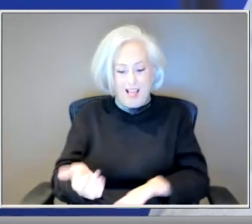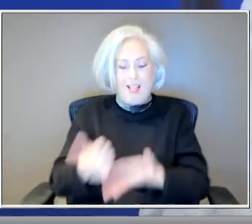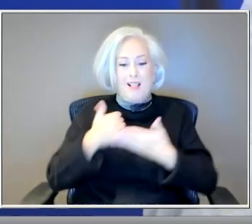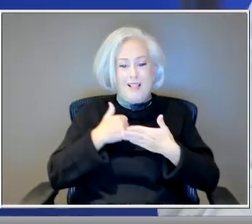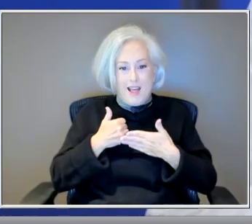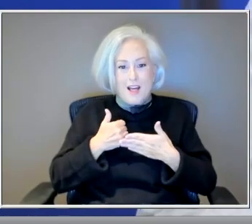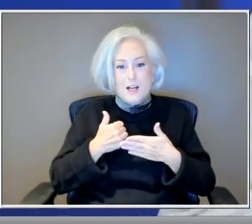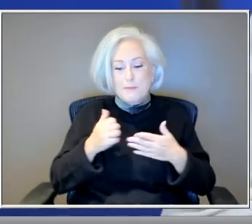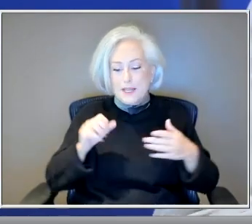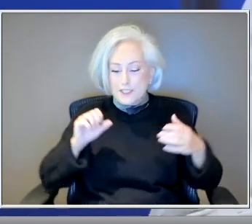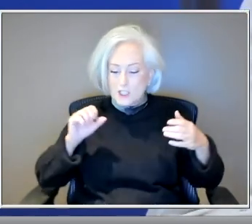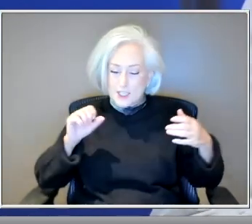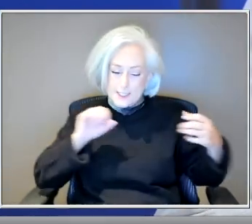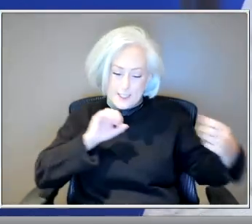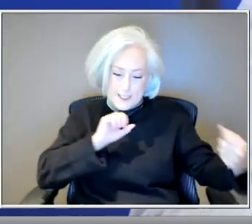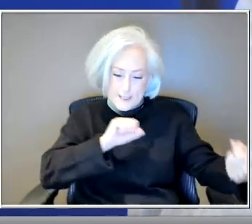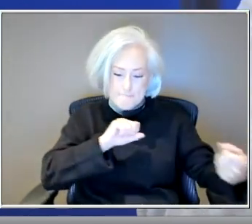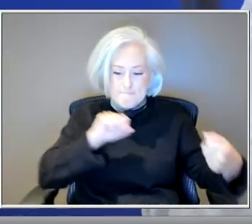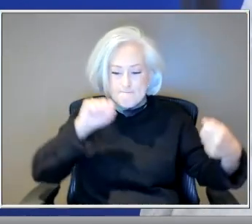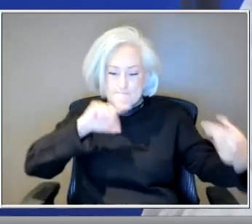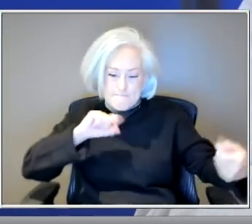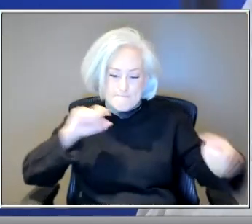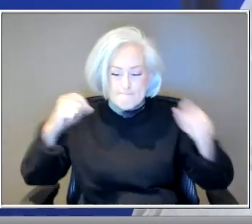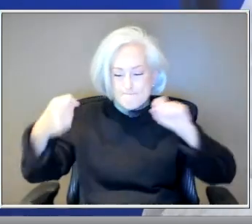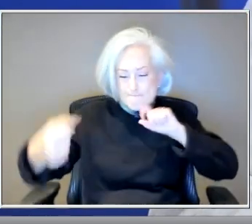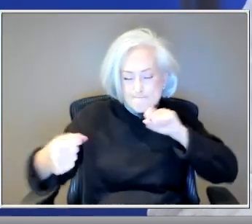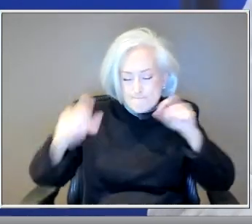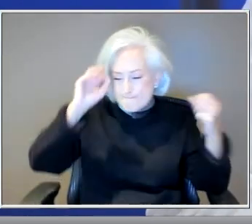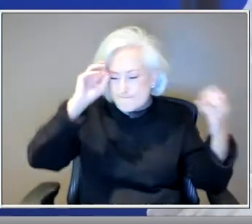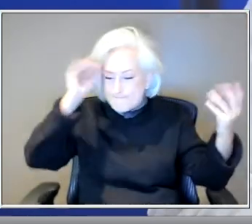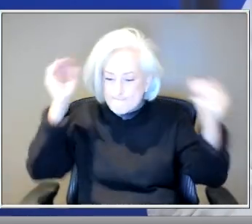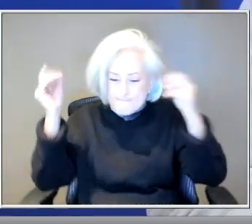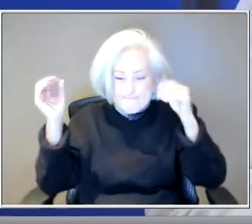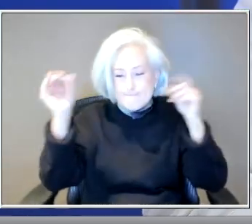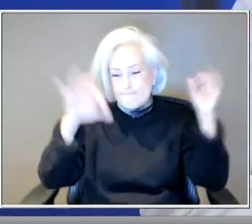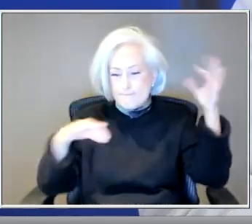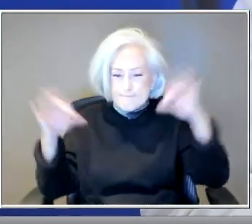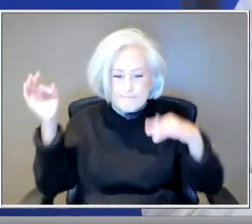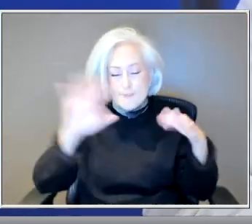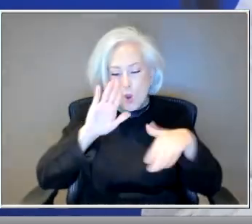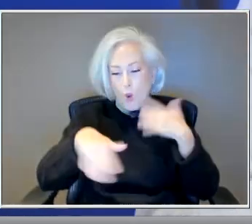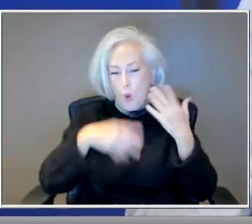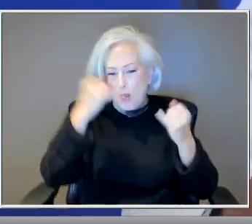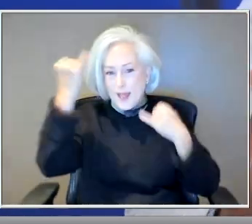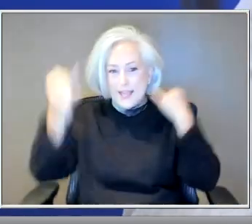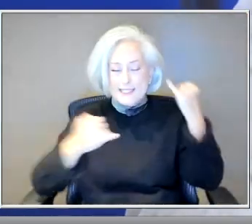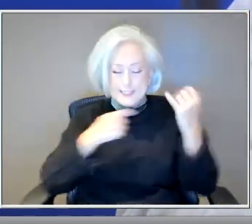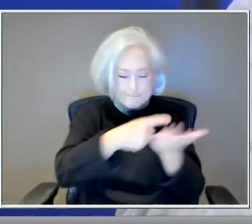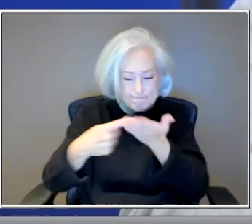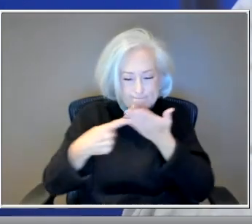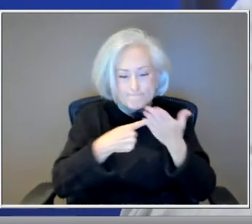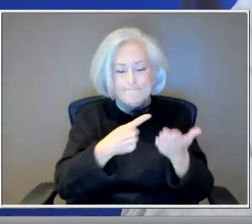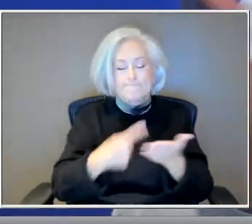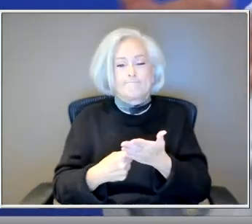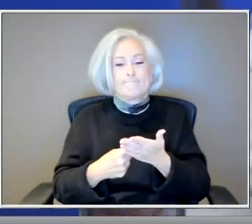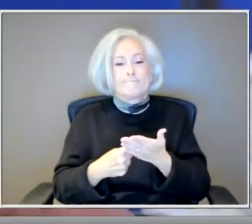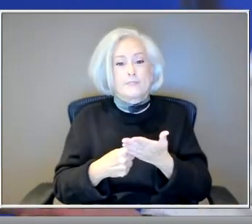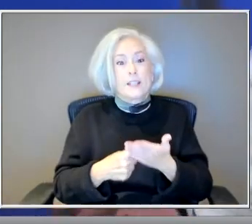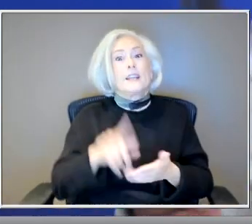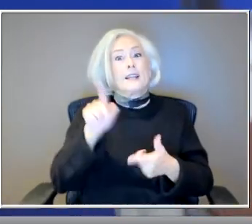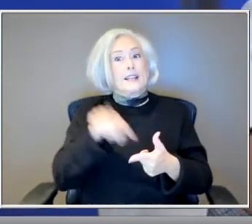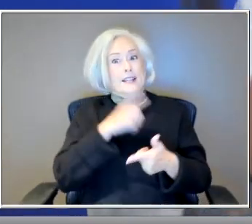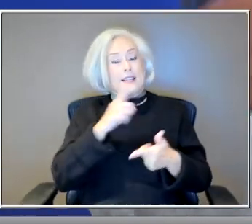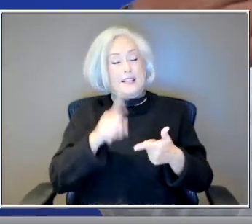ideas, even though he wasn't here within the hospital, and talk a little bit through those things. And that's kind of what led to getting